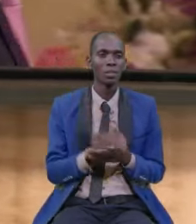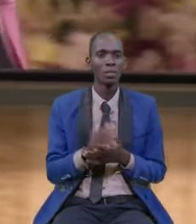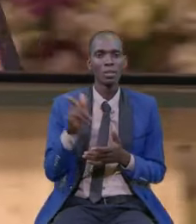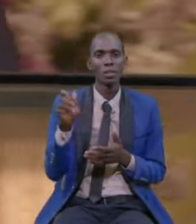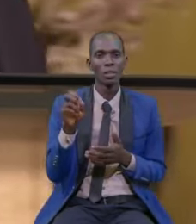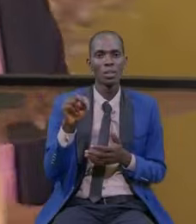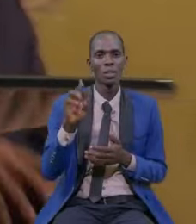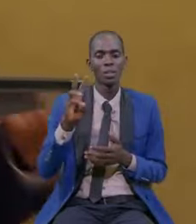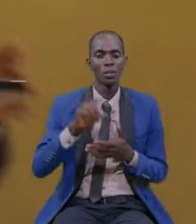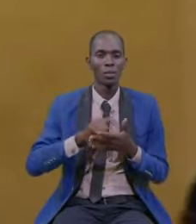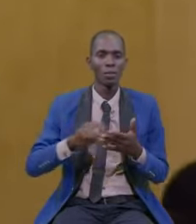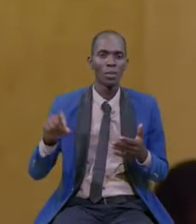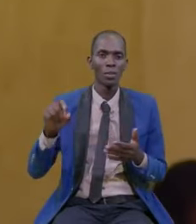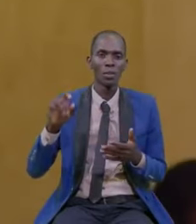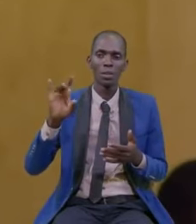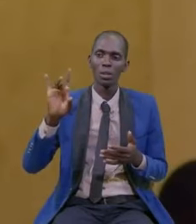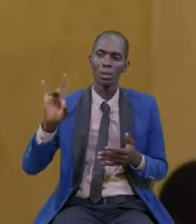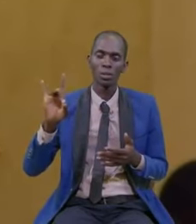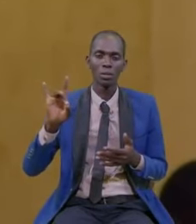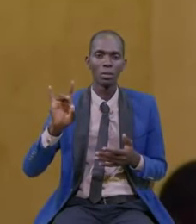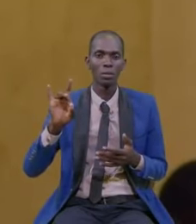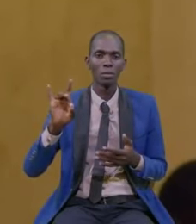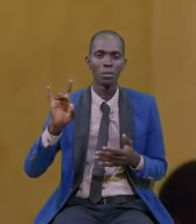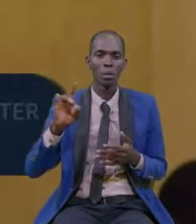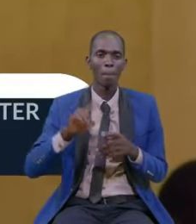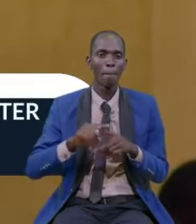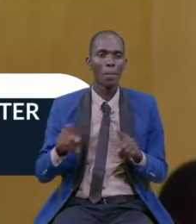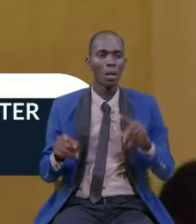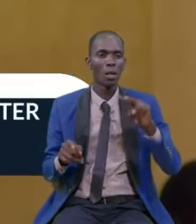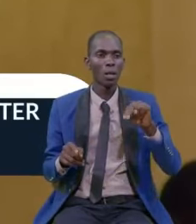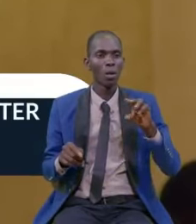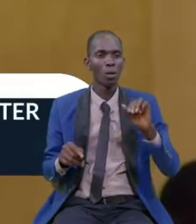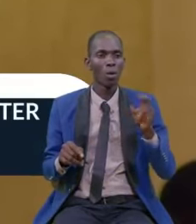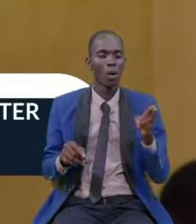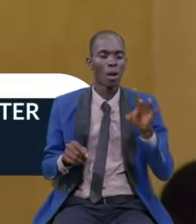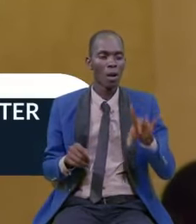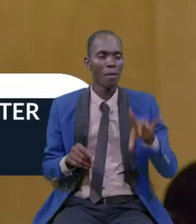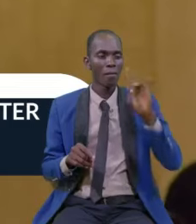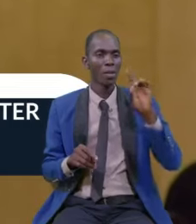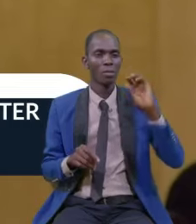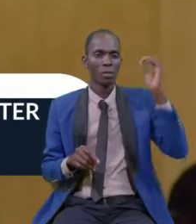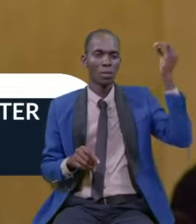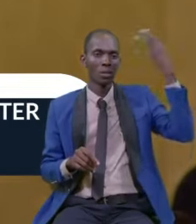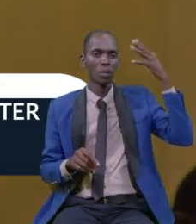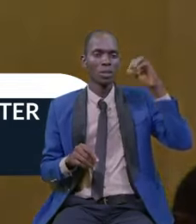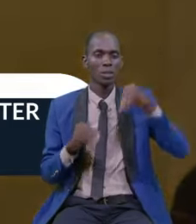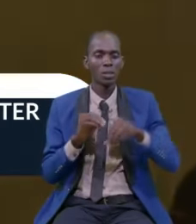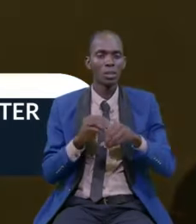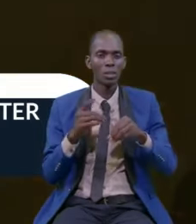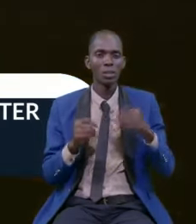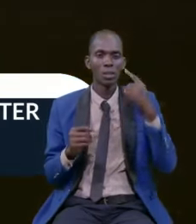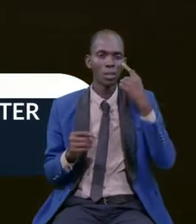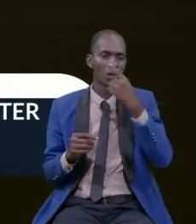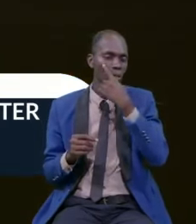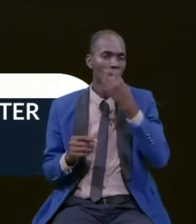I'm reading here from verse 8 but Noah found Grace in the eyes